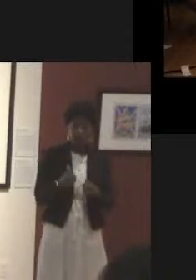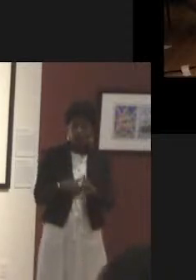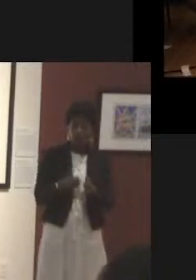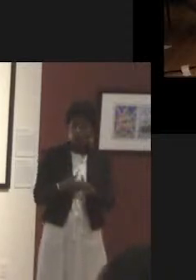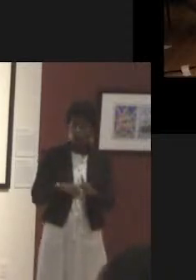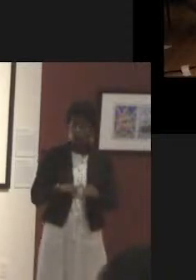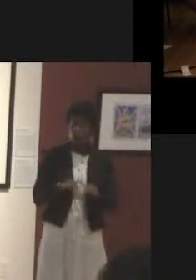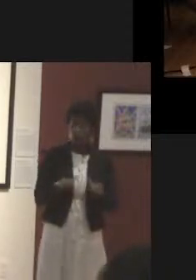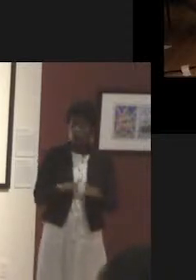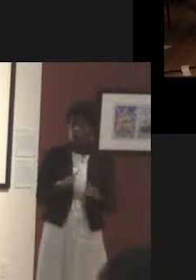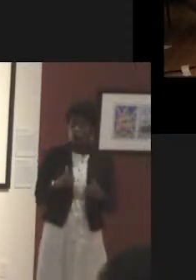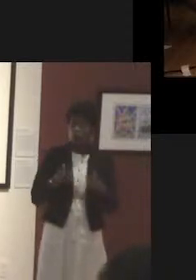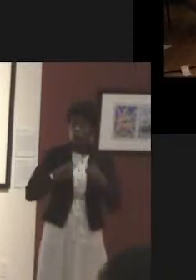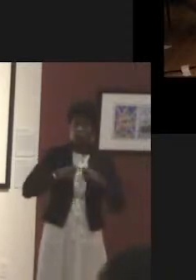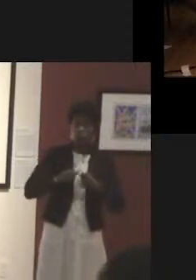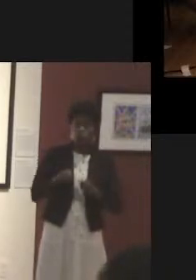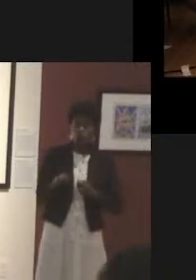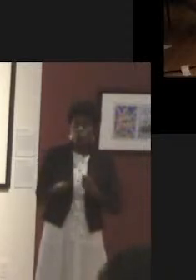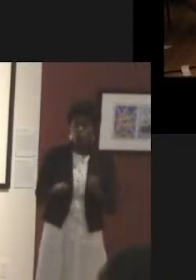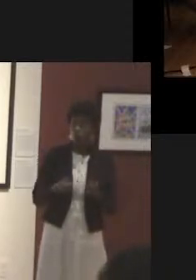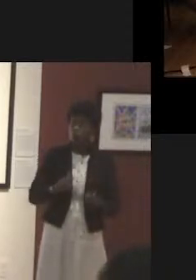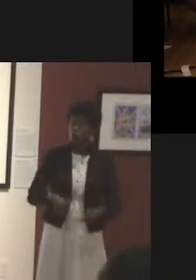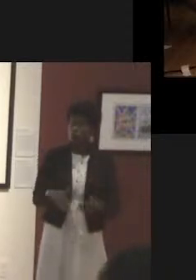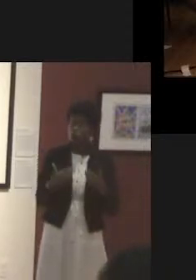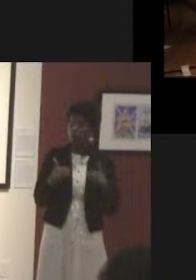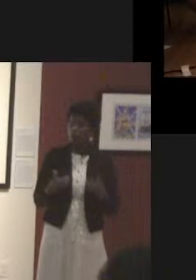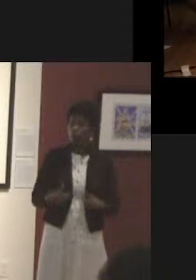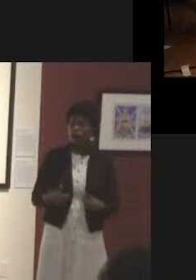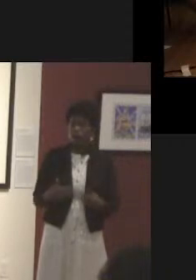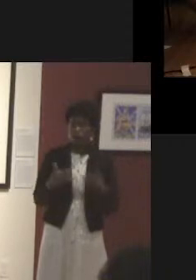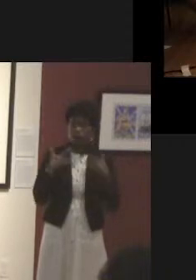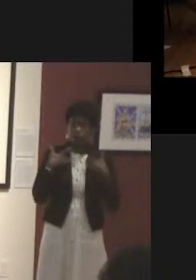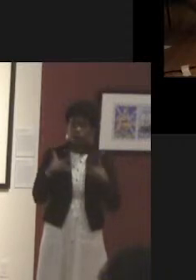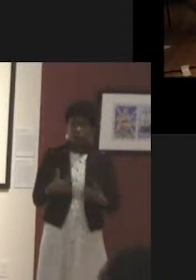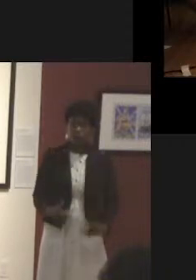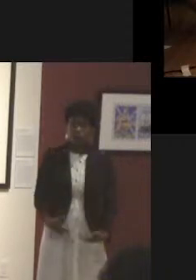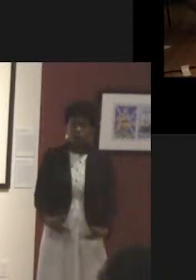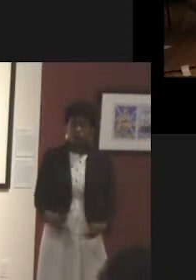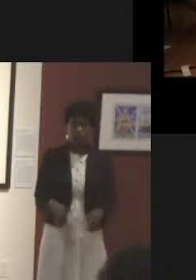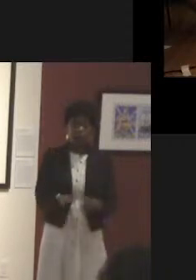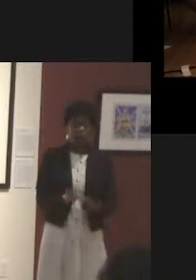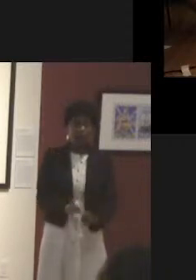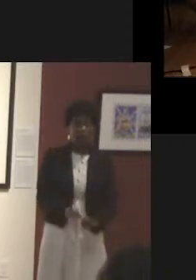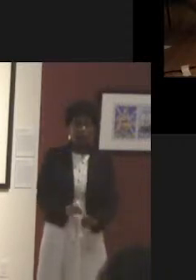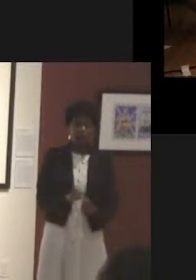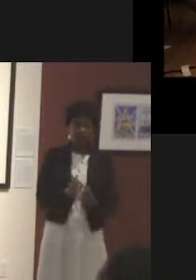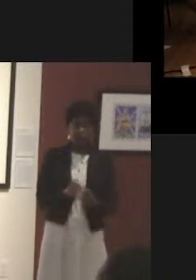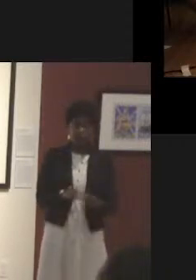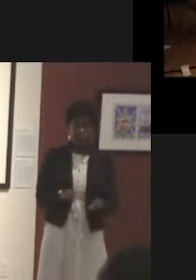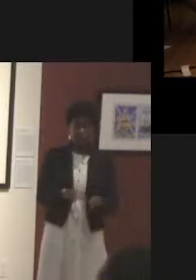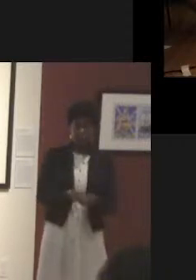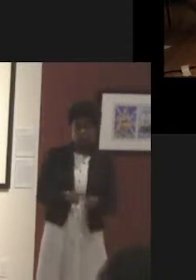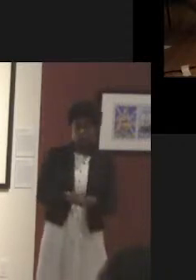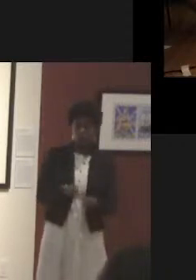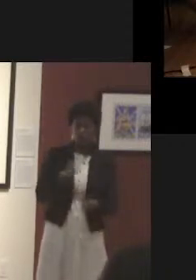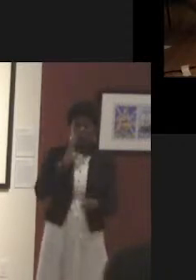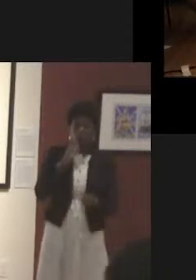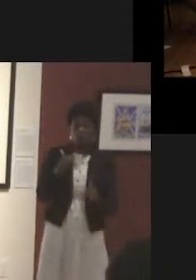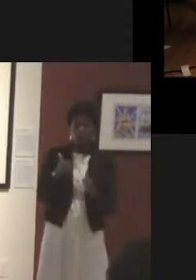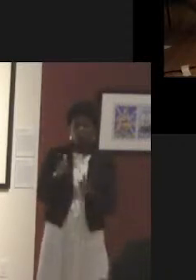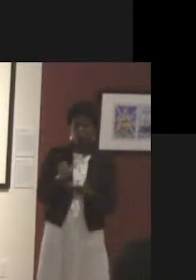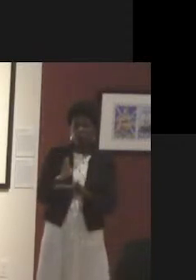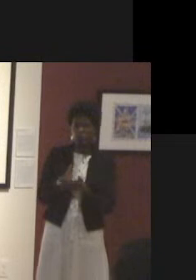to reveal a body that is completely nude, save a pair of sneakers. So I'm going to play a clip of